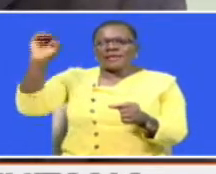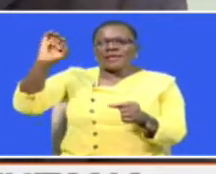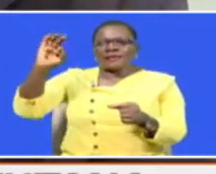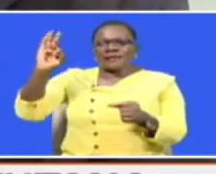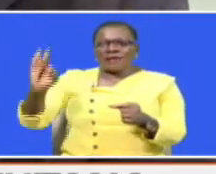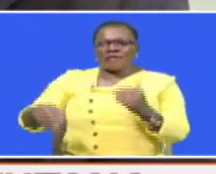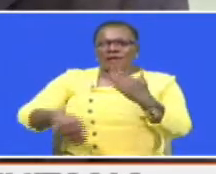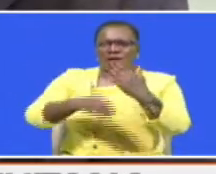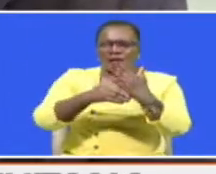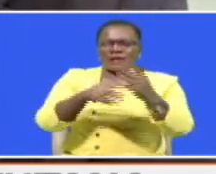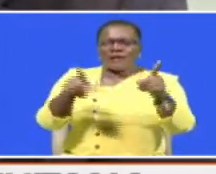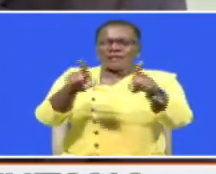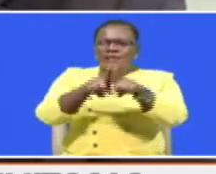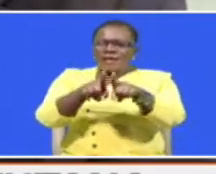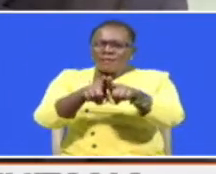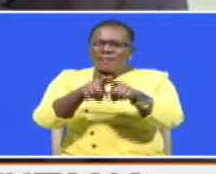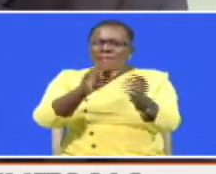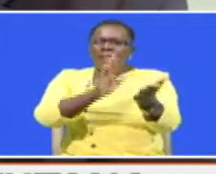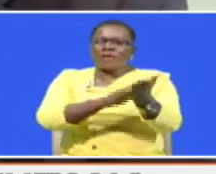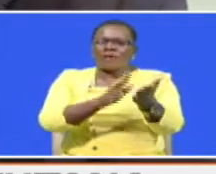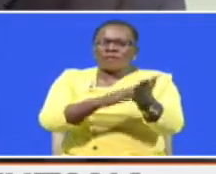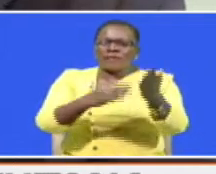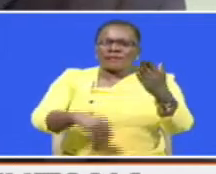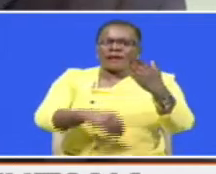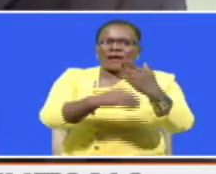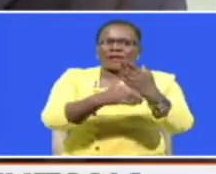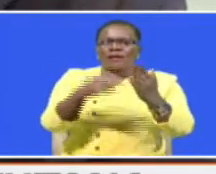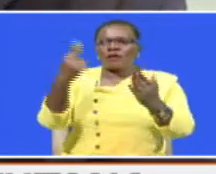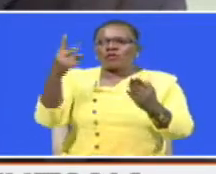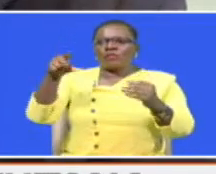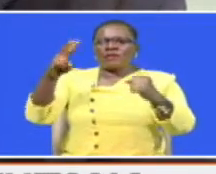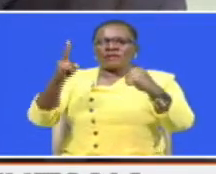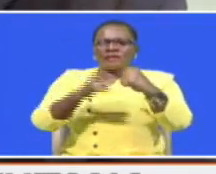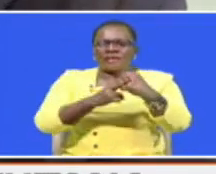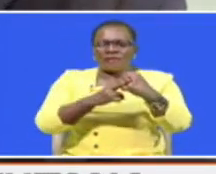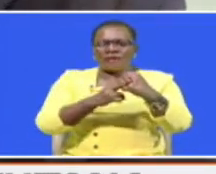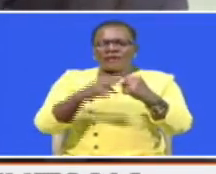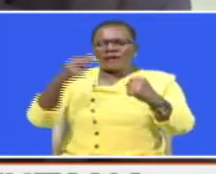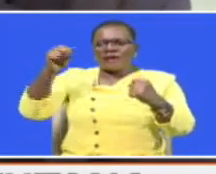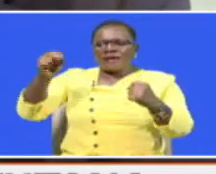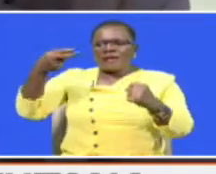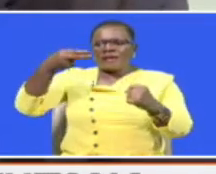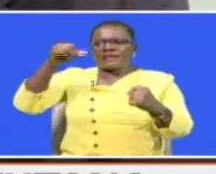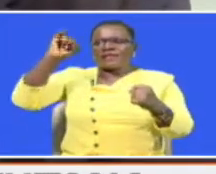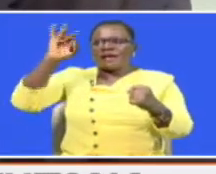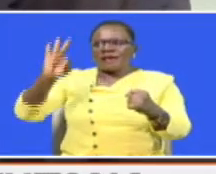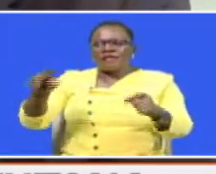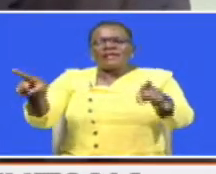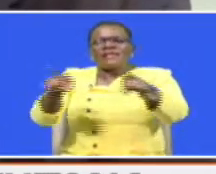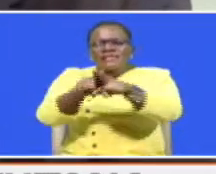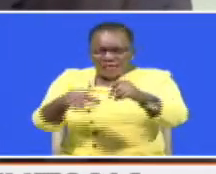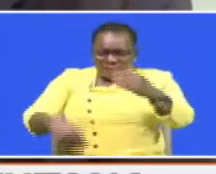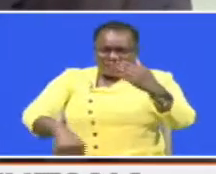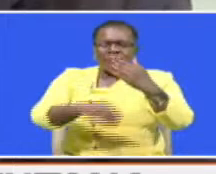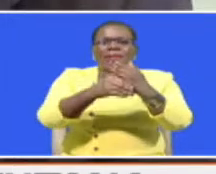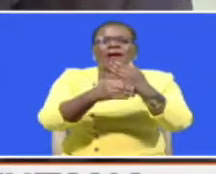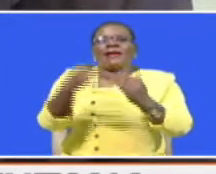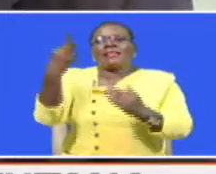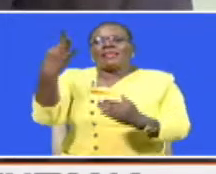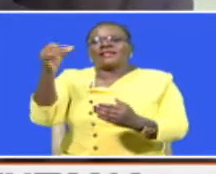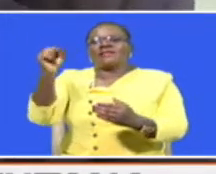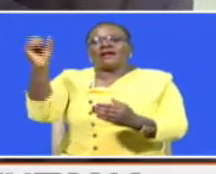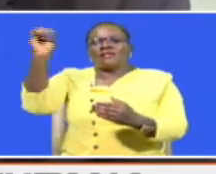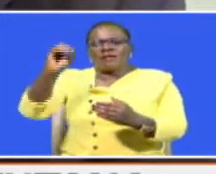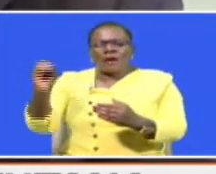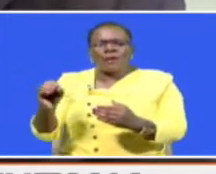contributions. There has also been a proposed increase of 2.7% of gross for NHIF. And on top of that, the proposed 35% rate